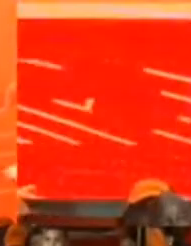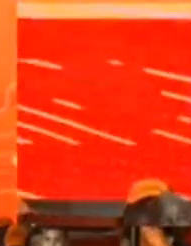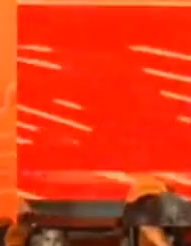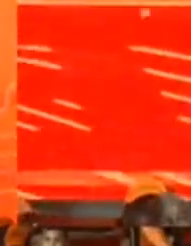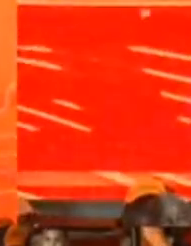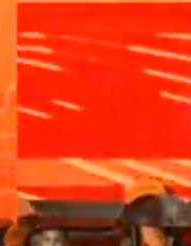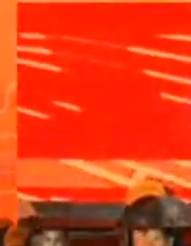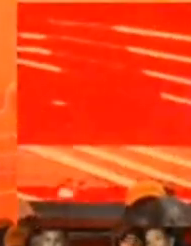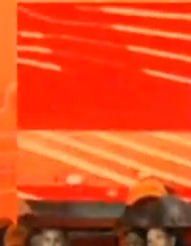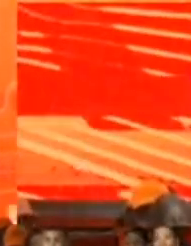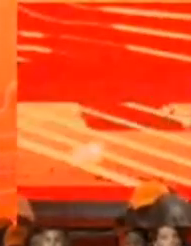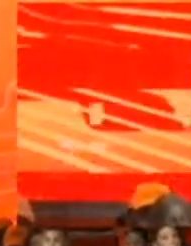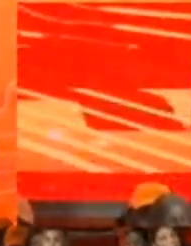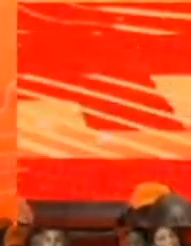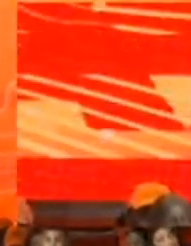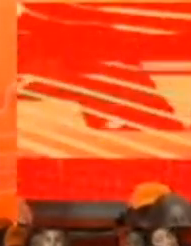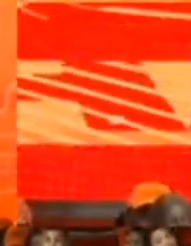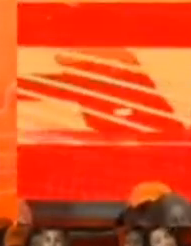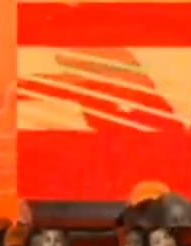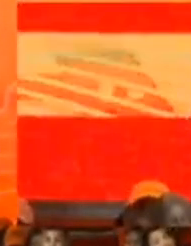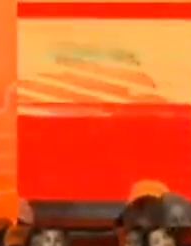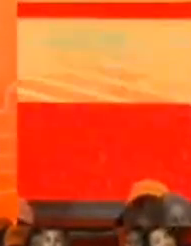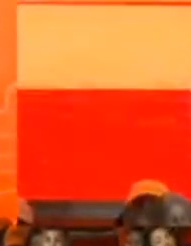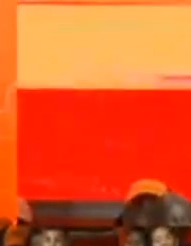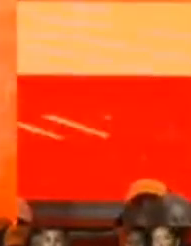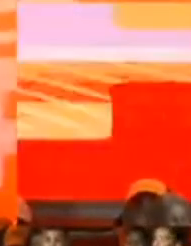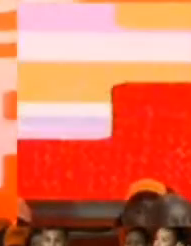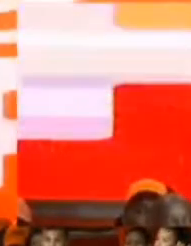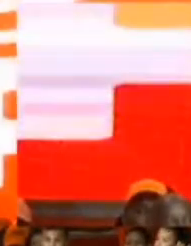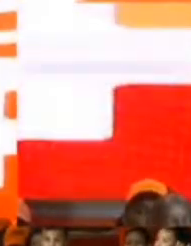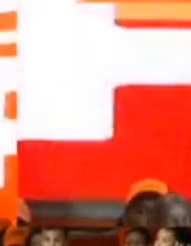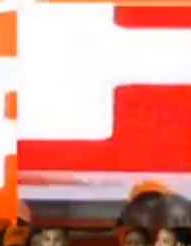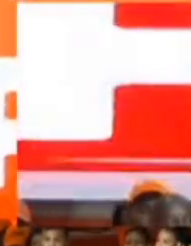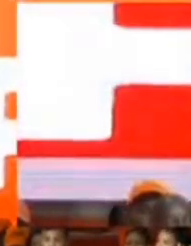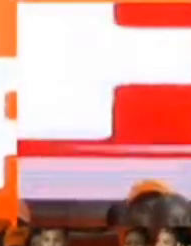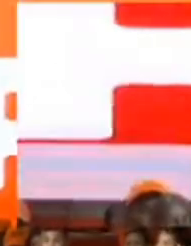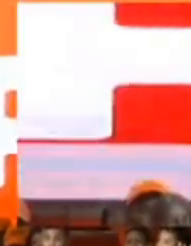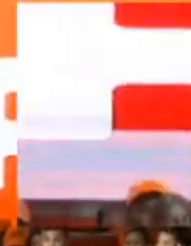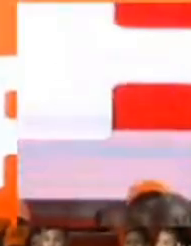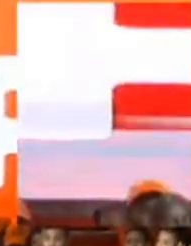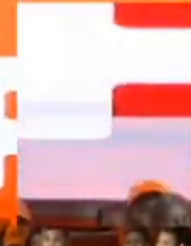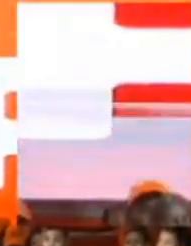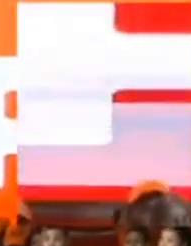like how we shine bright last night, don't liberate that again?